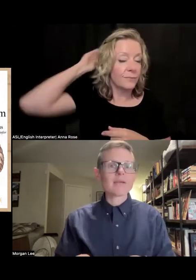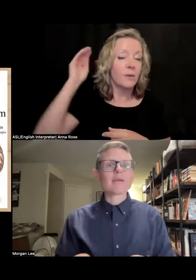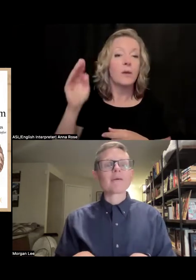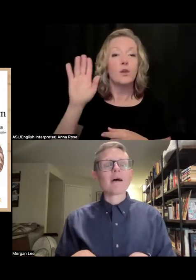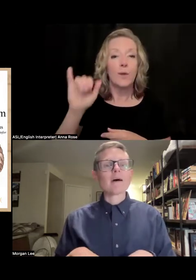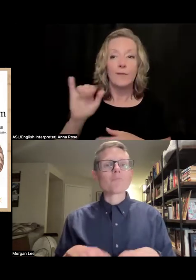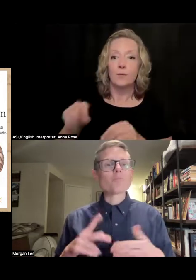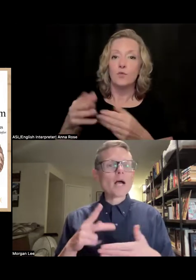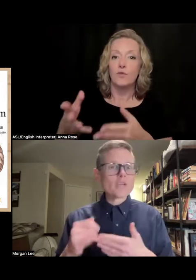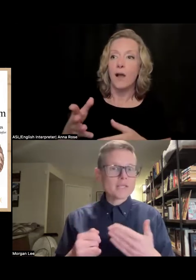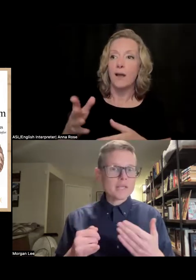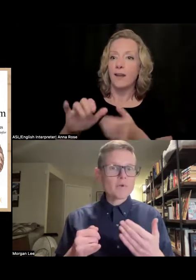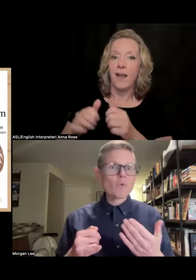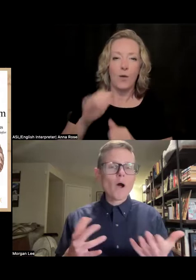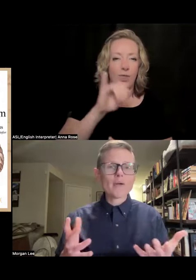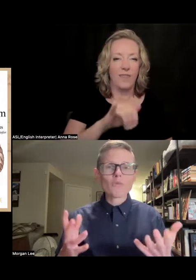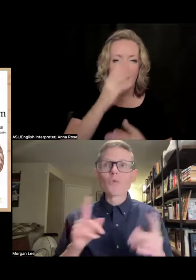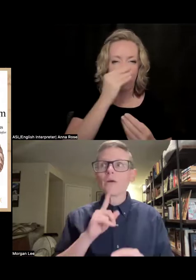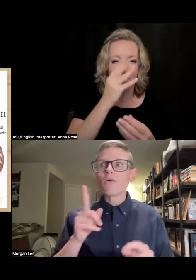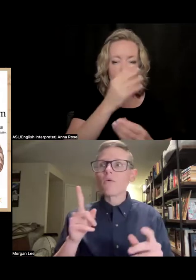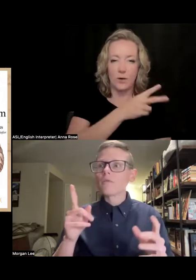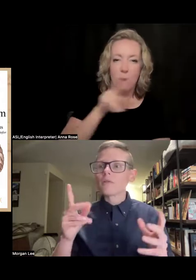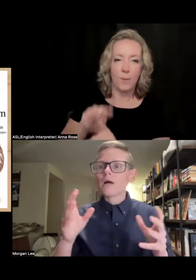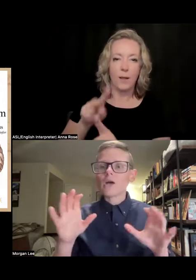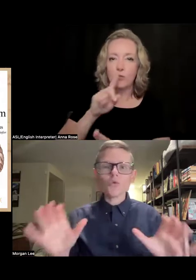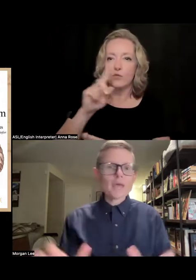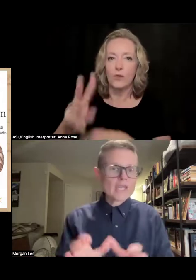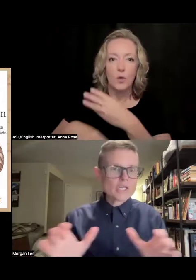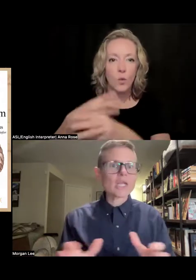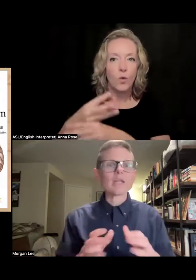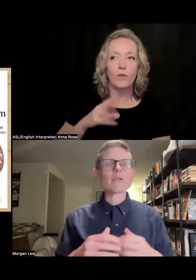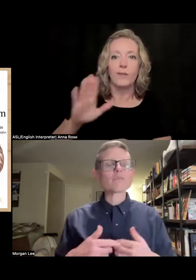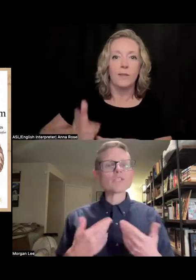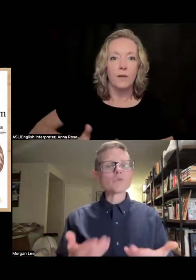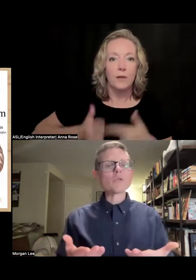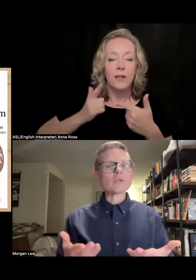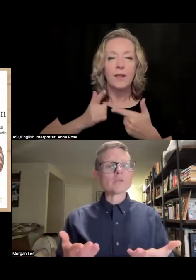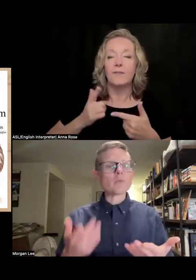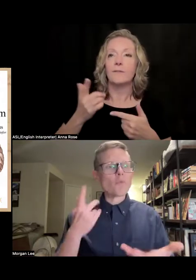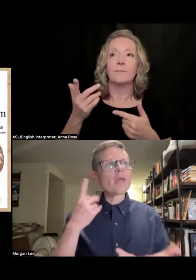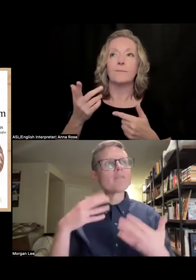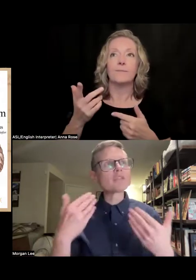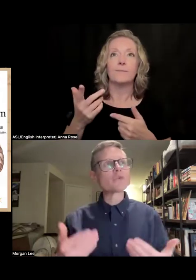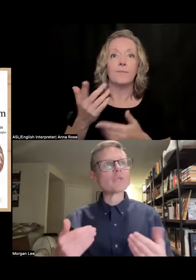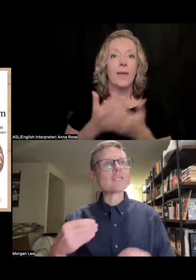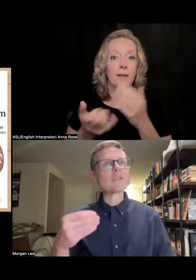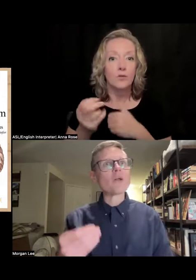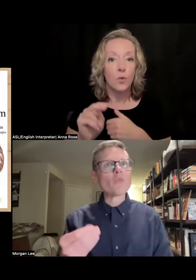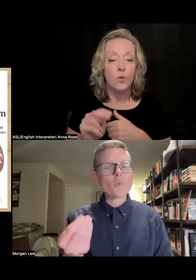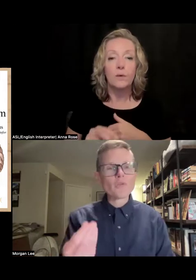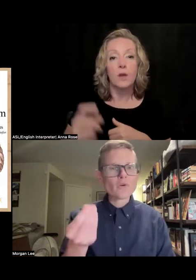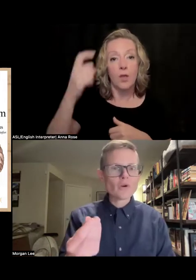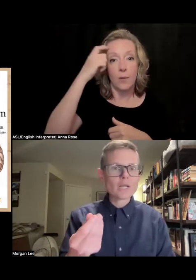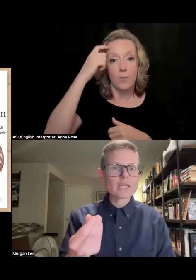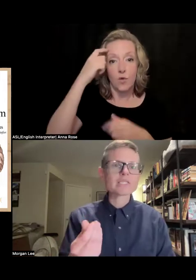applications, projects that require real creation. The brain of the student needs to know